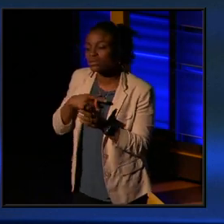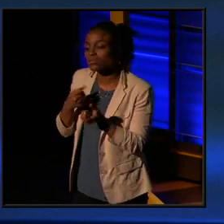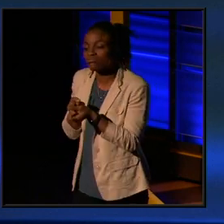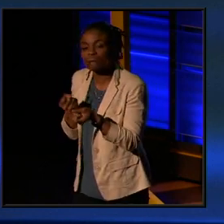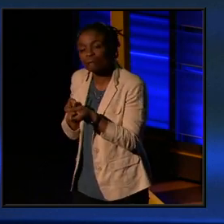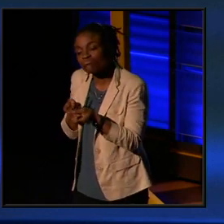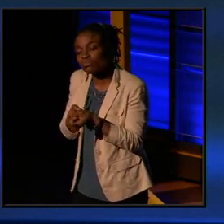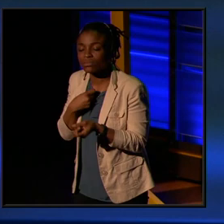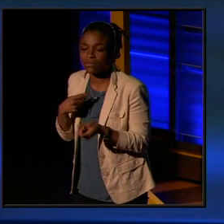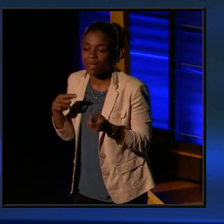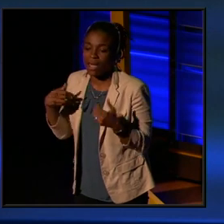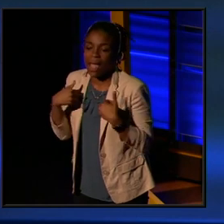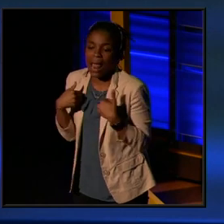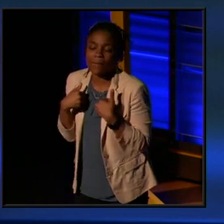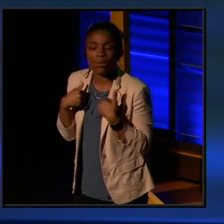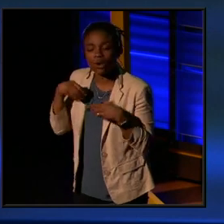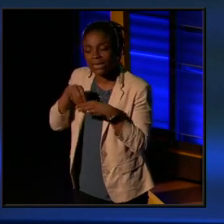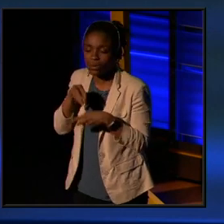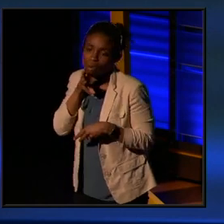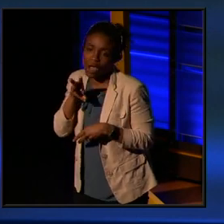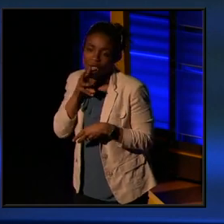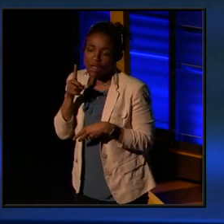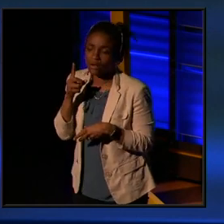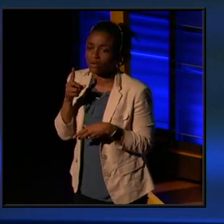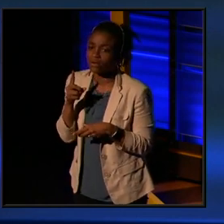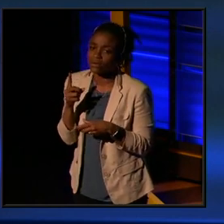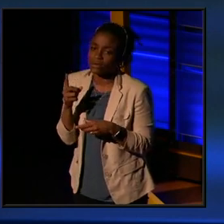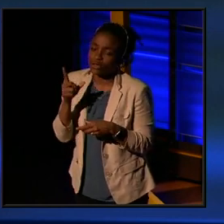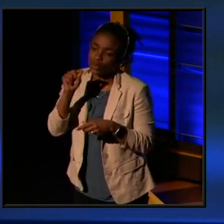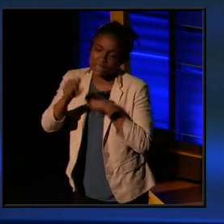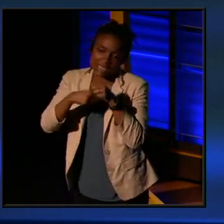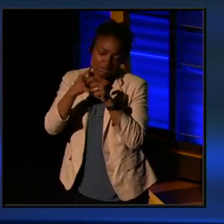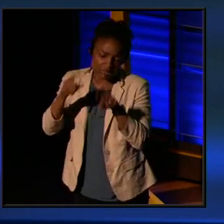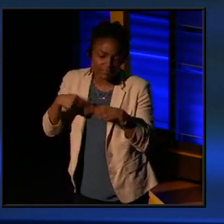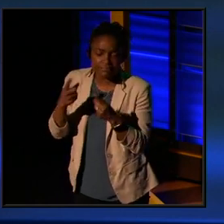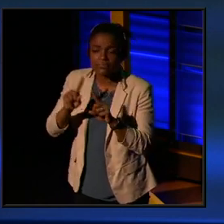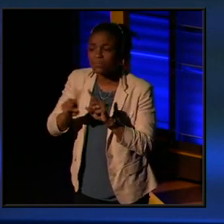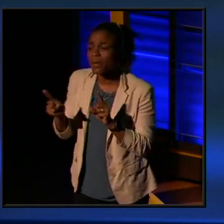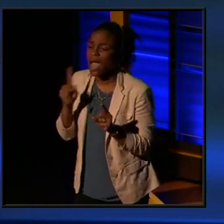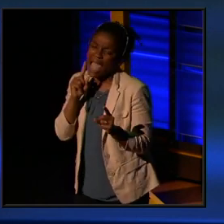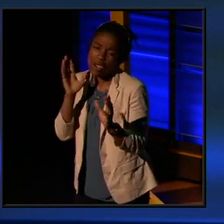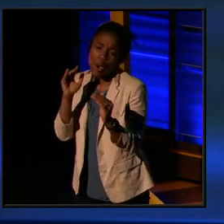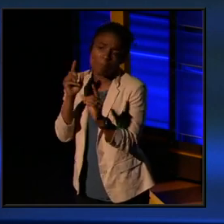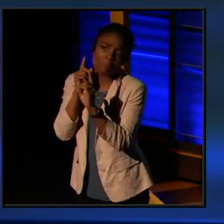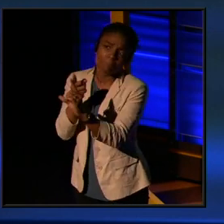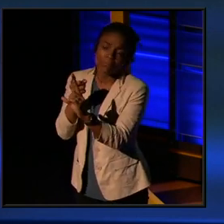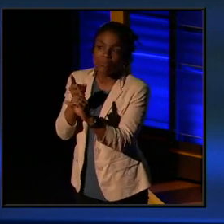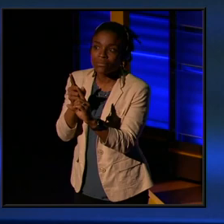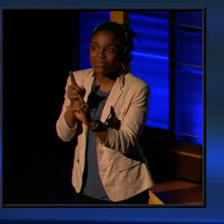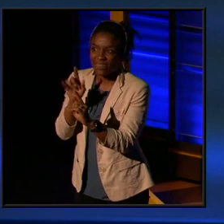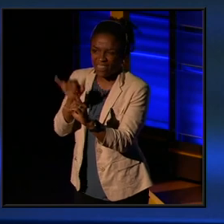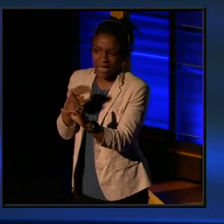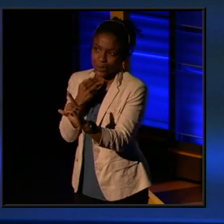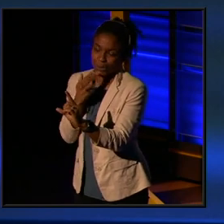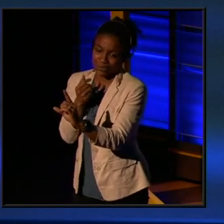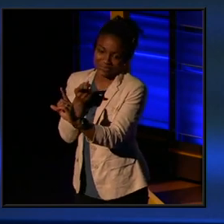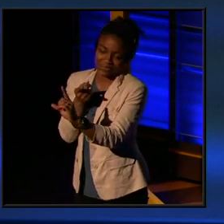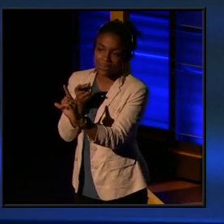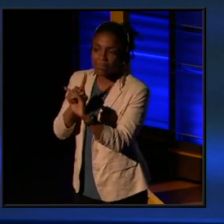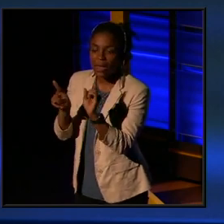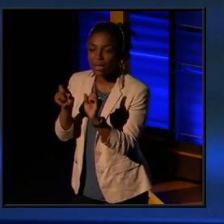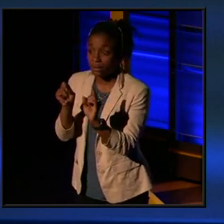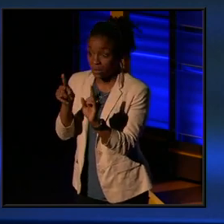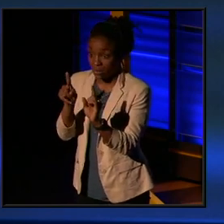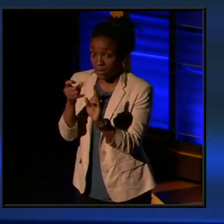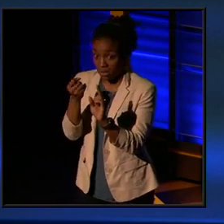in the last two decades. So I am hopeful, but the one thing that I would say is that hope on its own is cute, but hope when